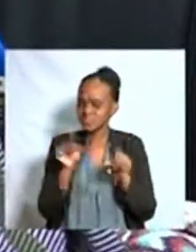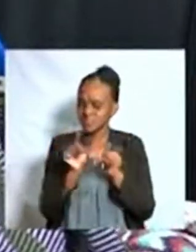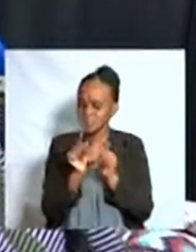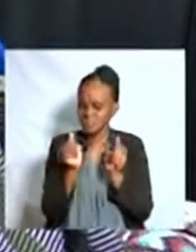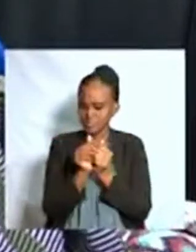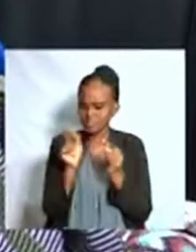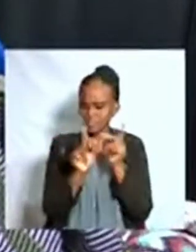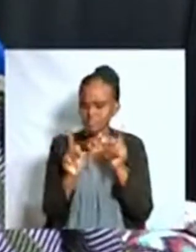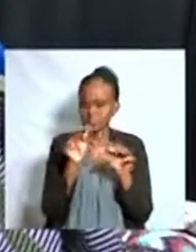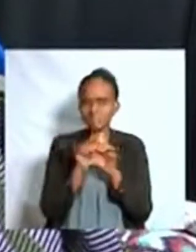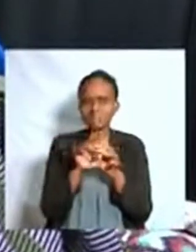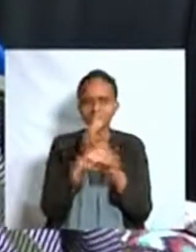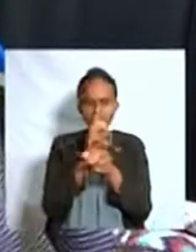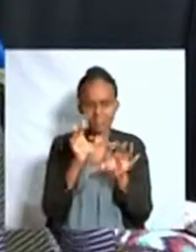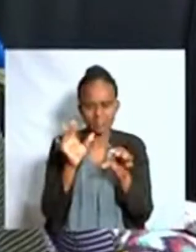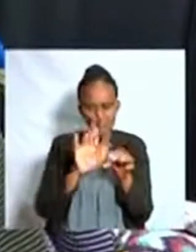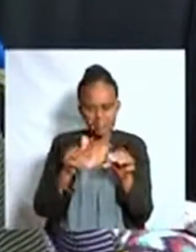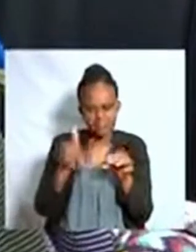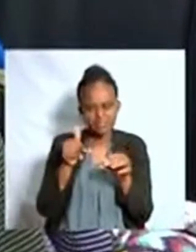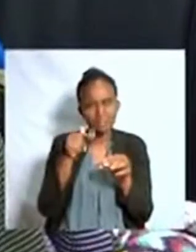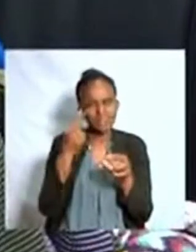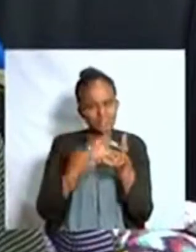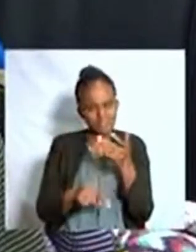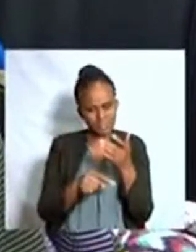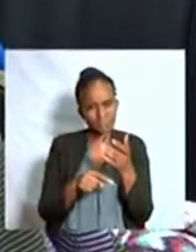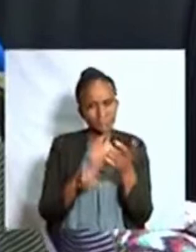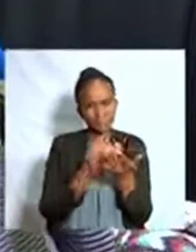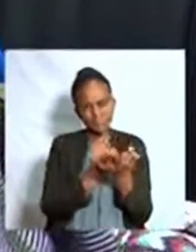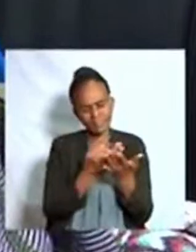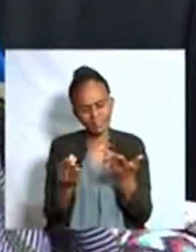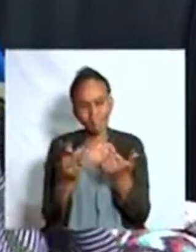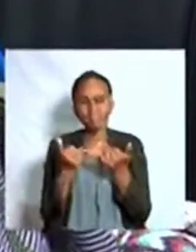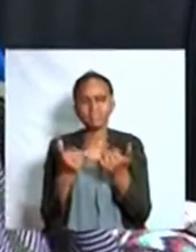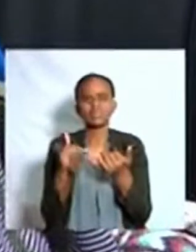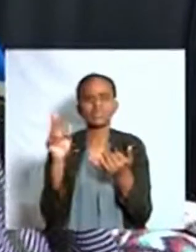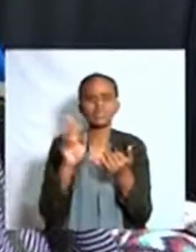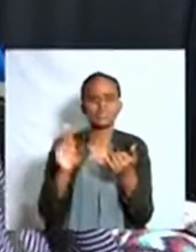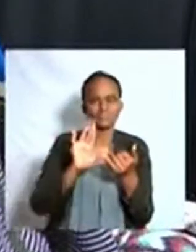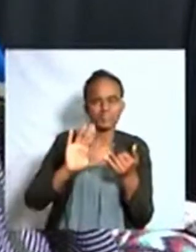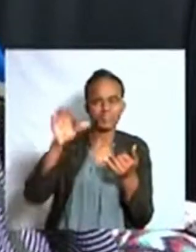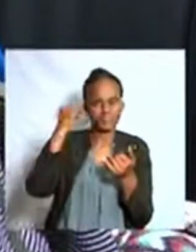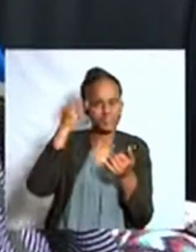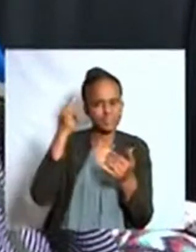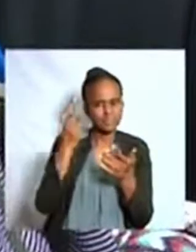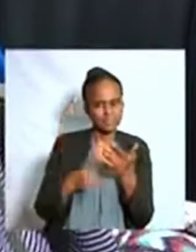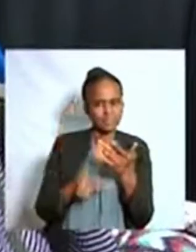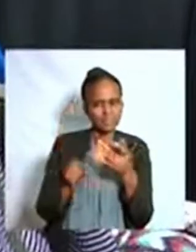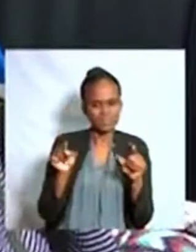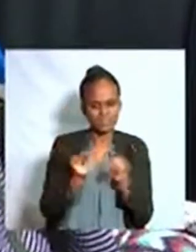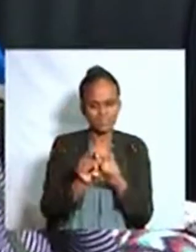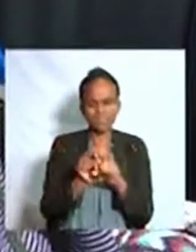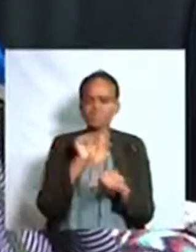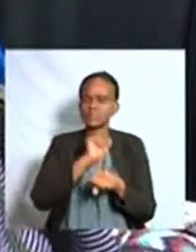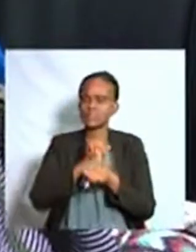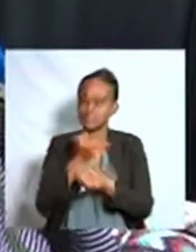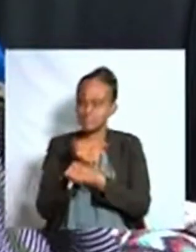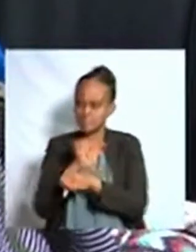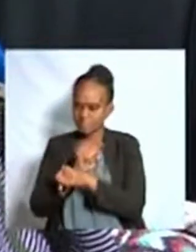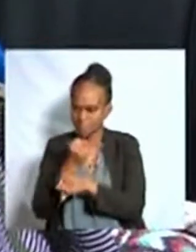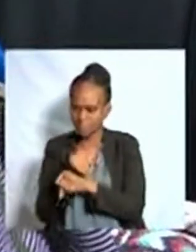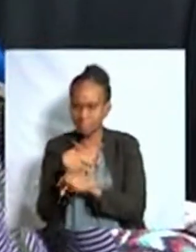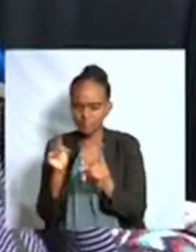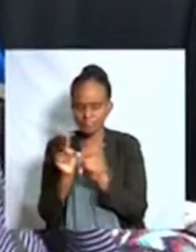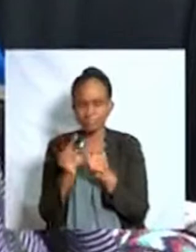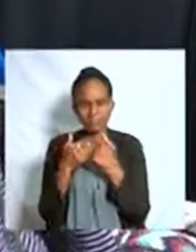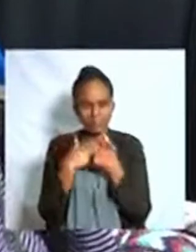of Chinsali? And what is really causing them to fail to use the initiative or to be innovative, to come